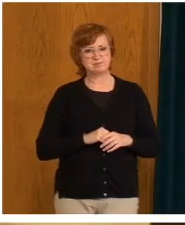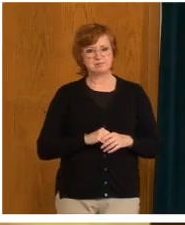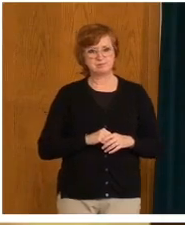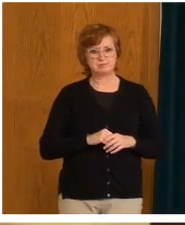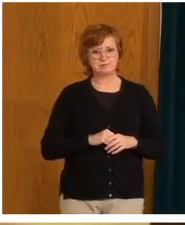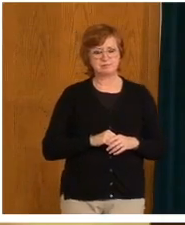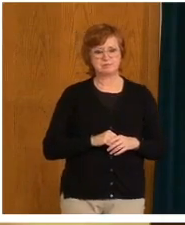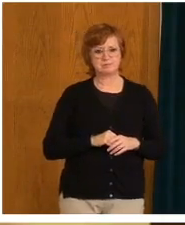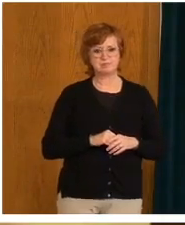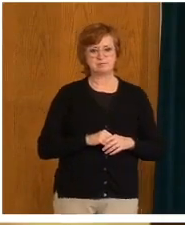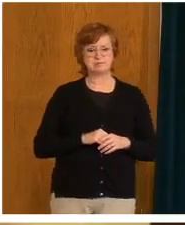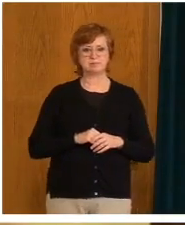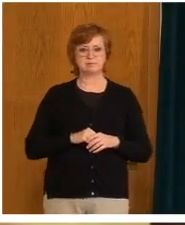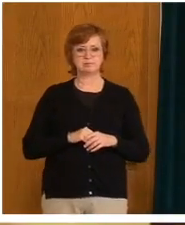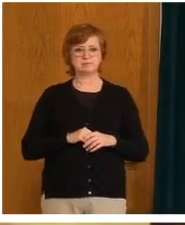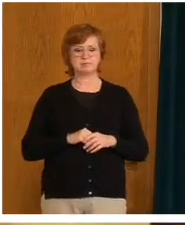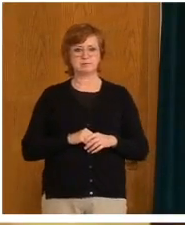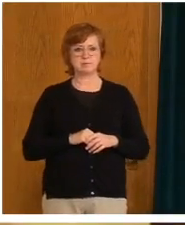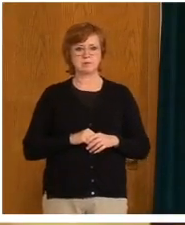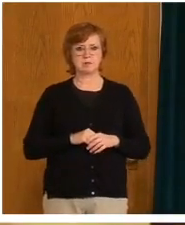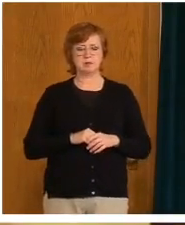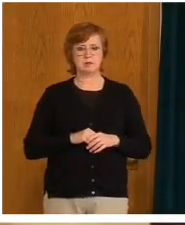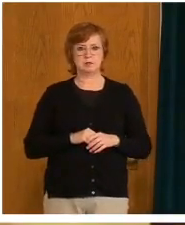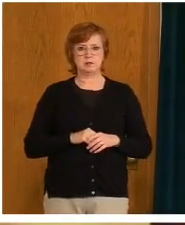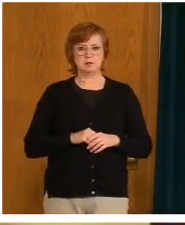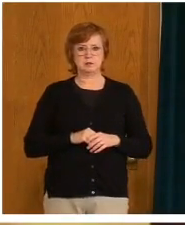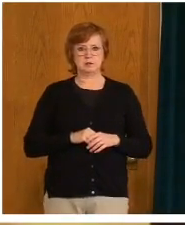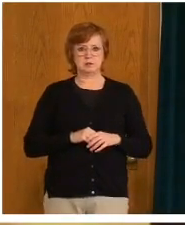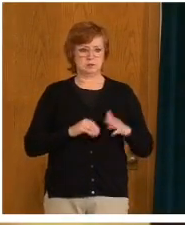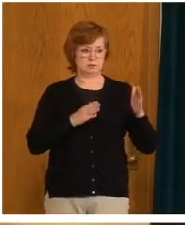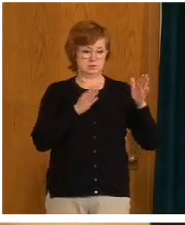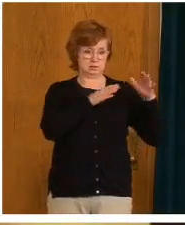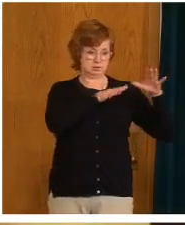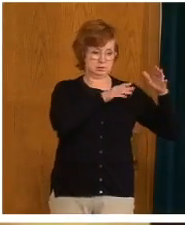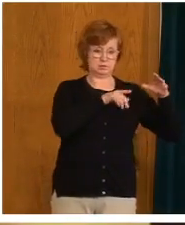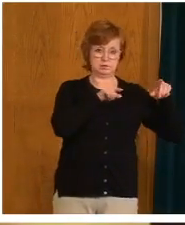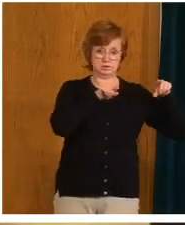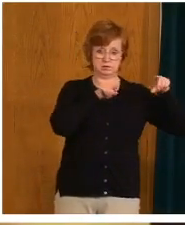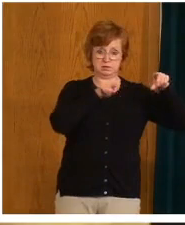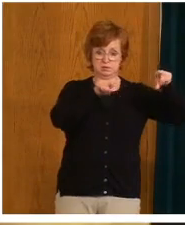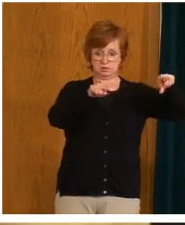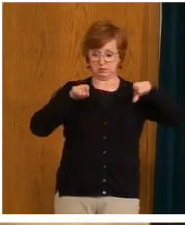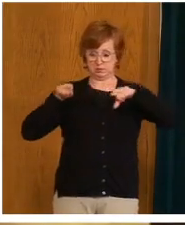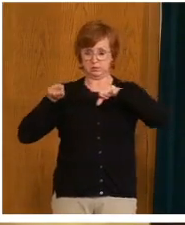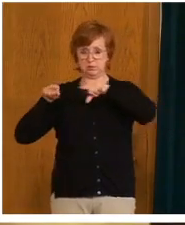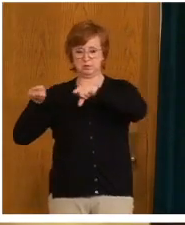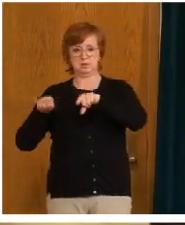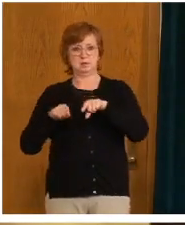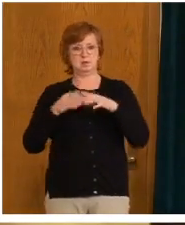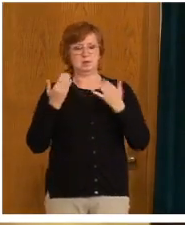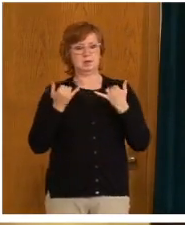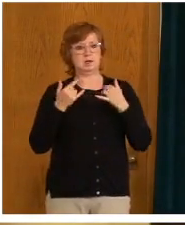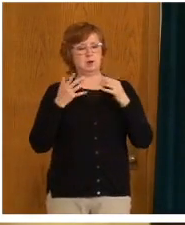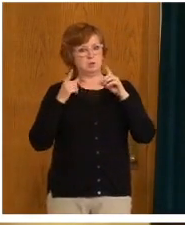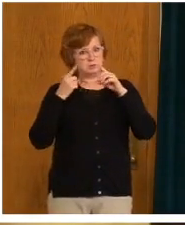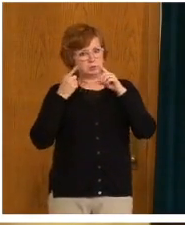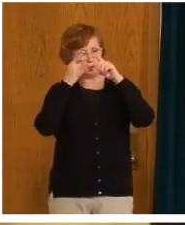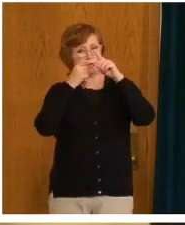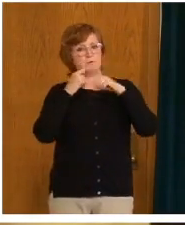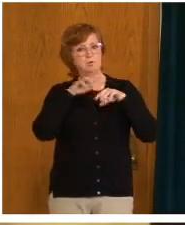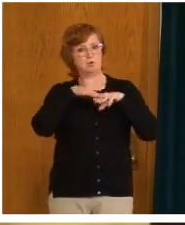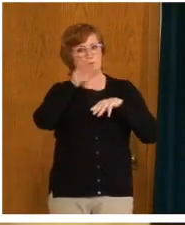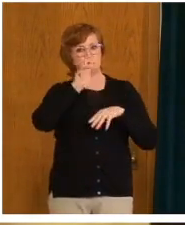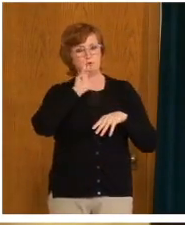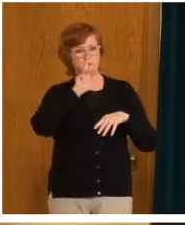would like to think that as we achieve now the 30 and over benchmark, that number will continue to increase in the days